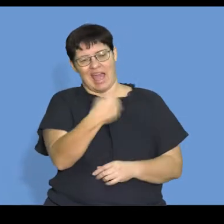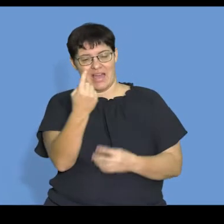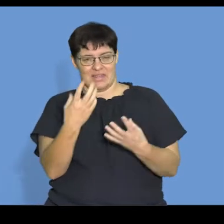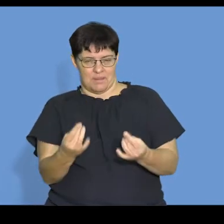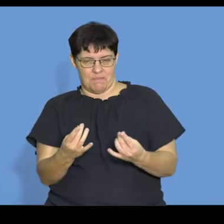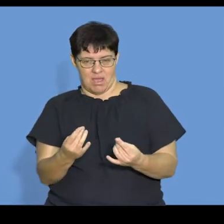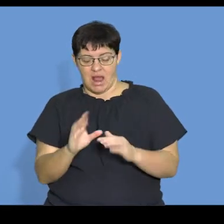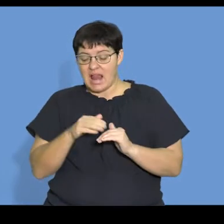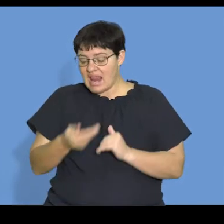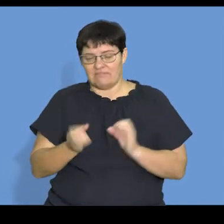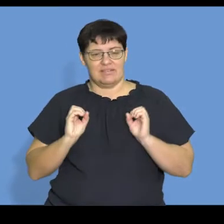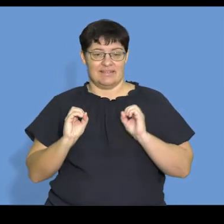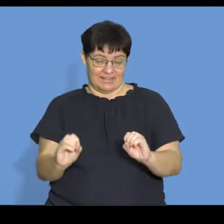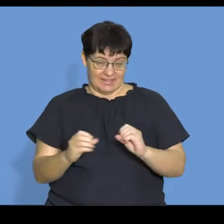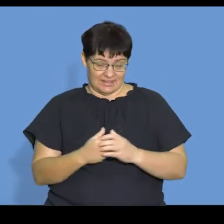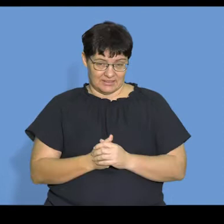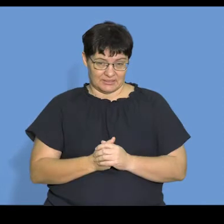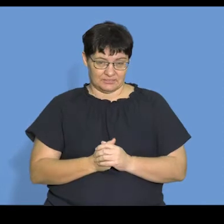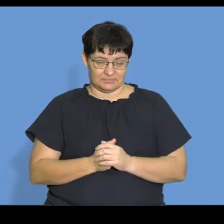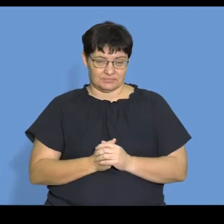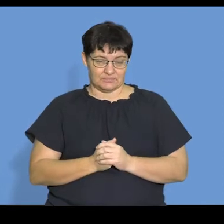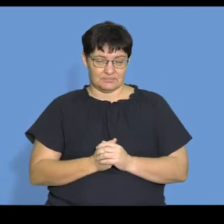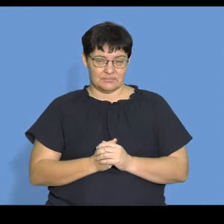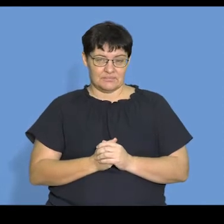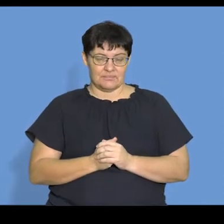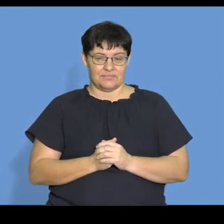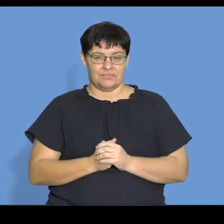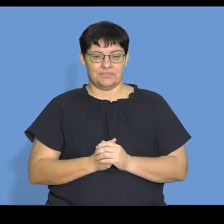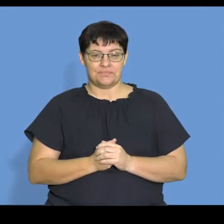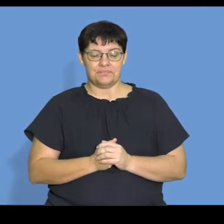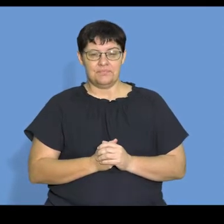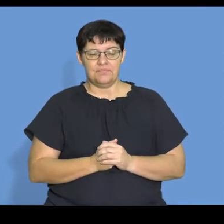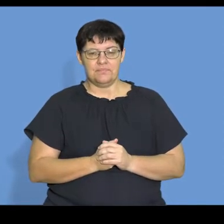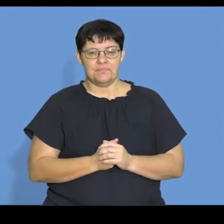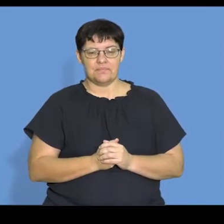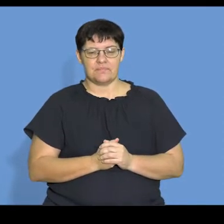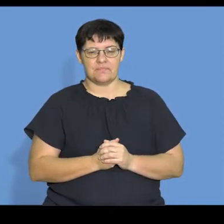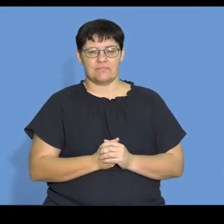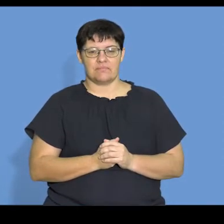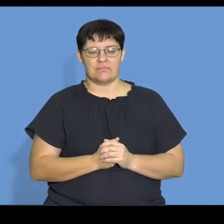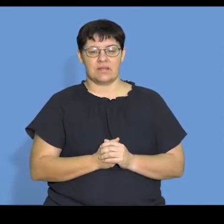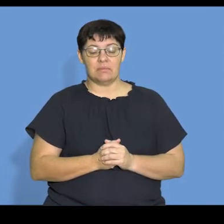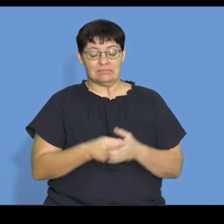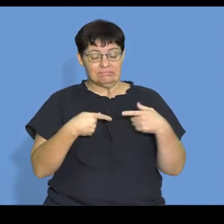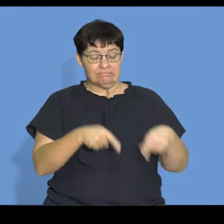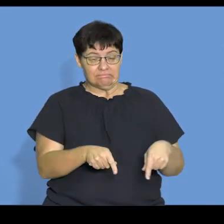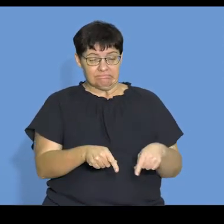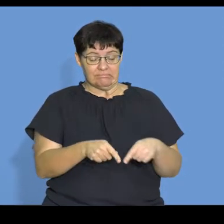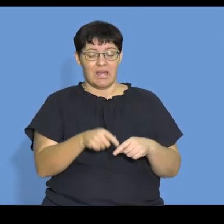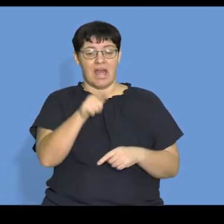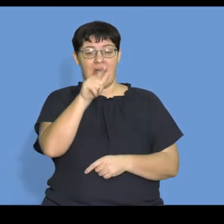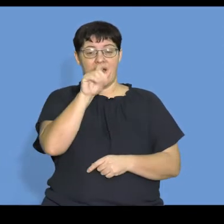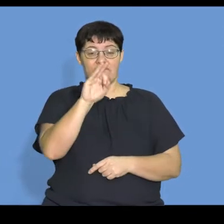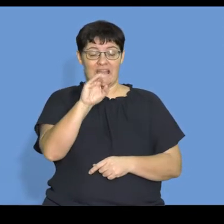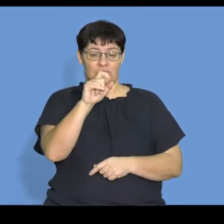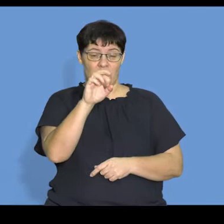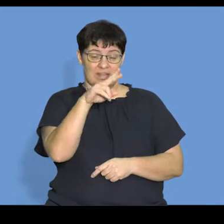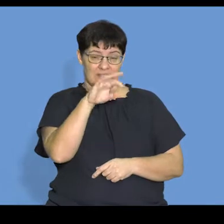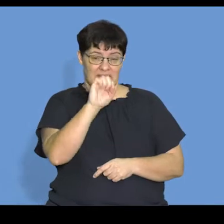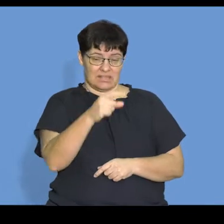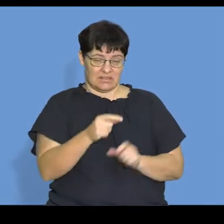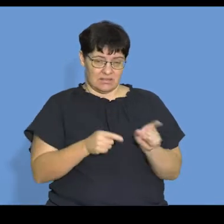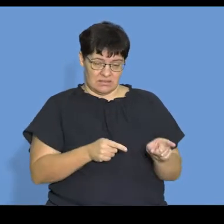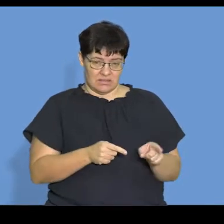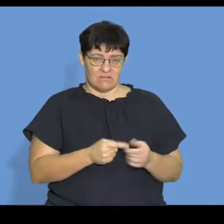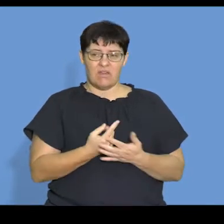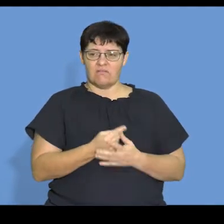a remainder if we wanted to maybe describe it. But now, under factorization, if I have 2, 3,